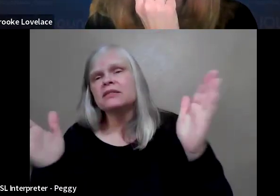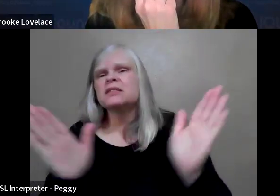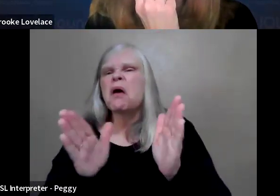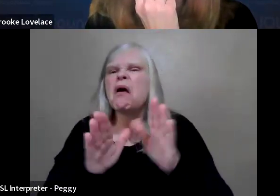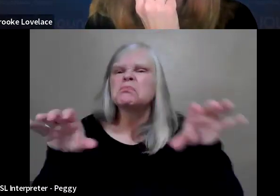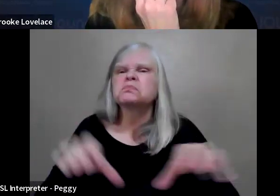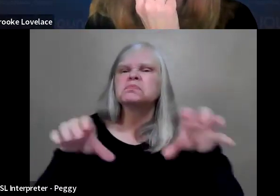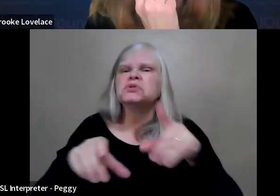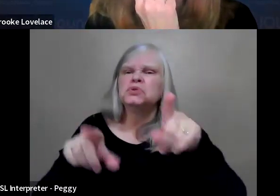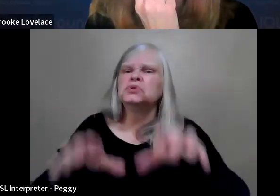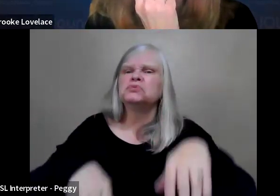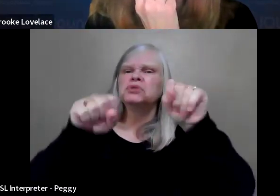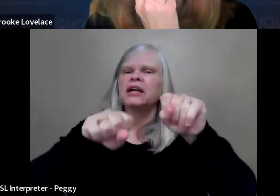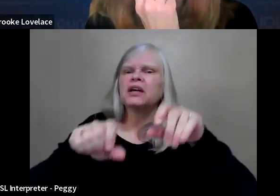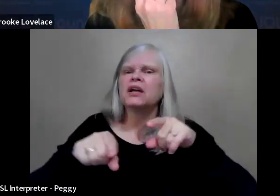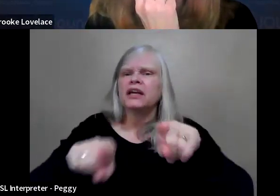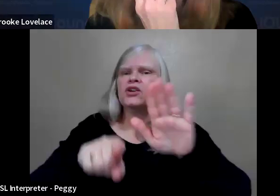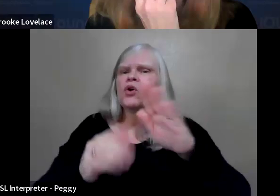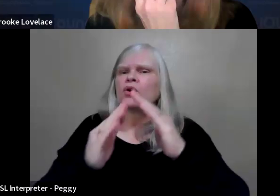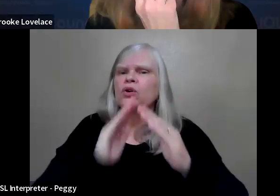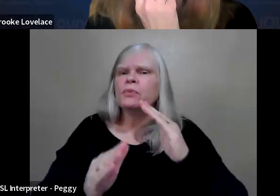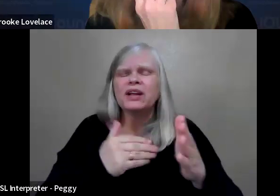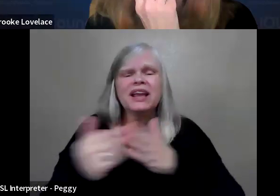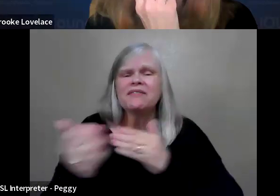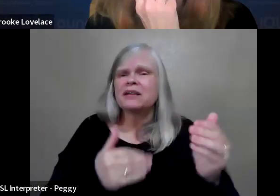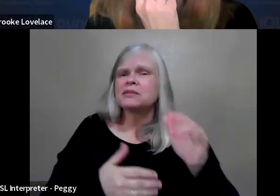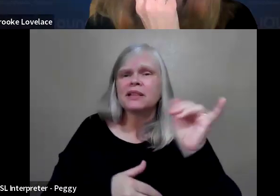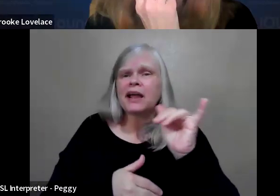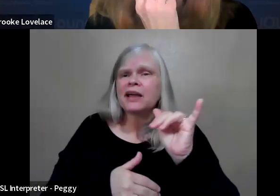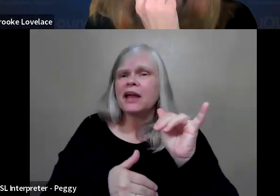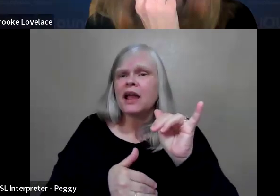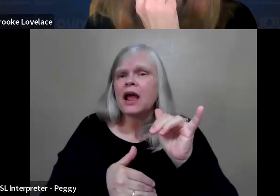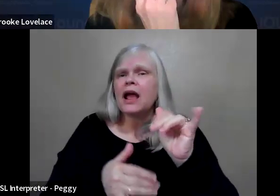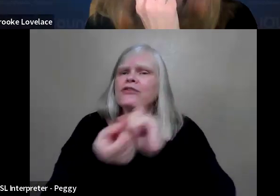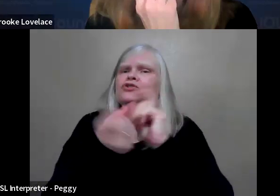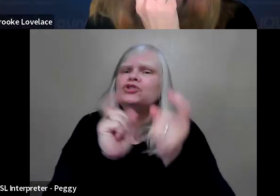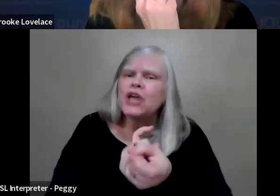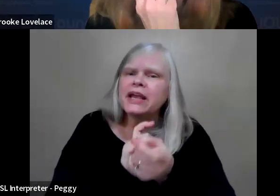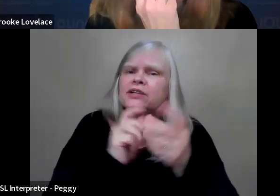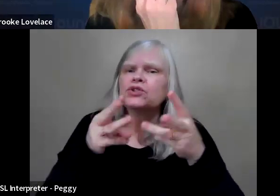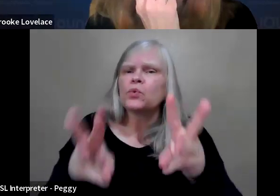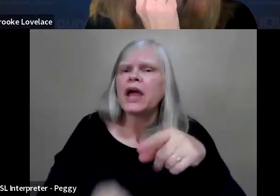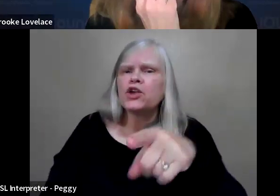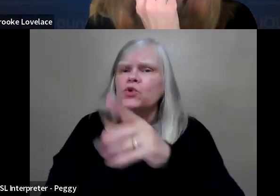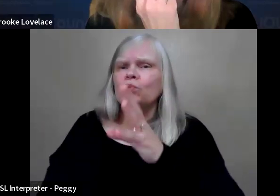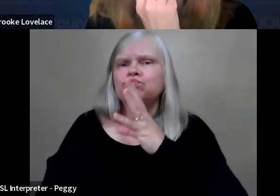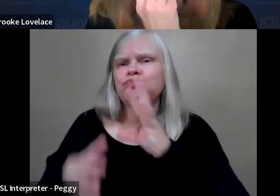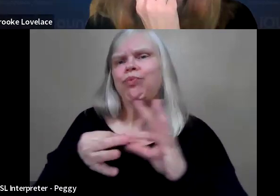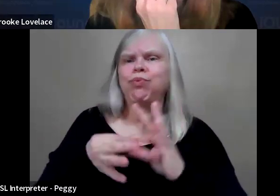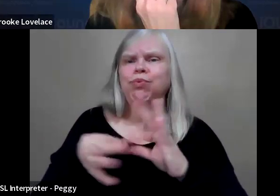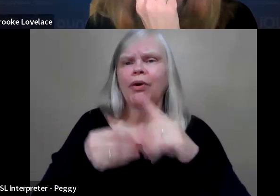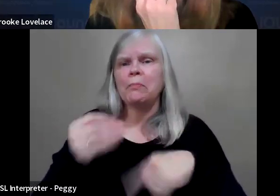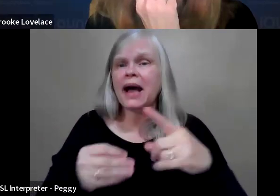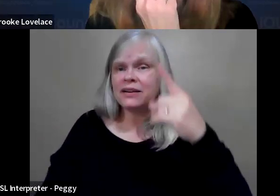taking as a dementia friend in your community, even if it's as small as changing the way you talk about dementia. And then we'll talk about